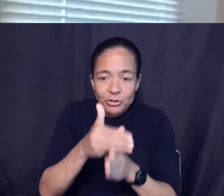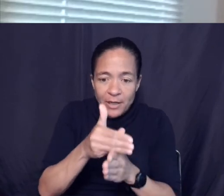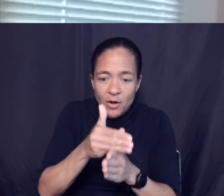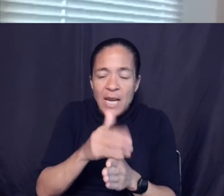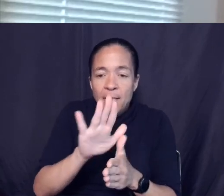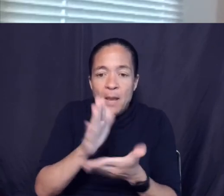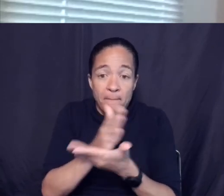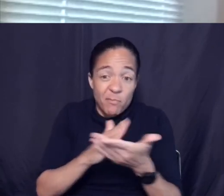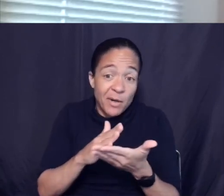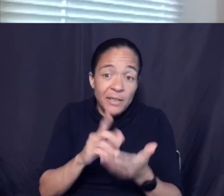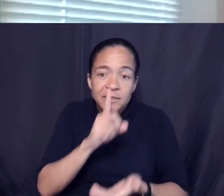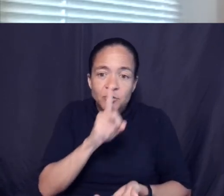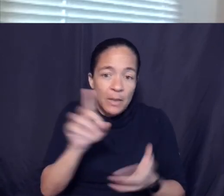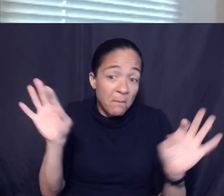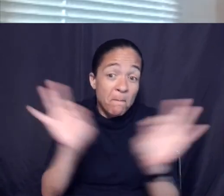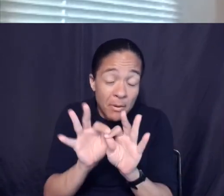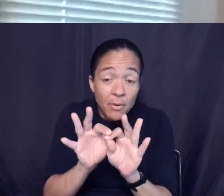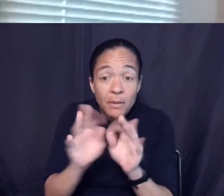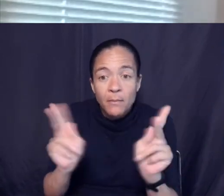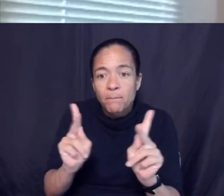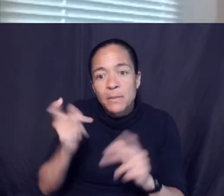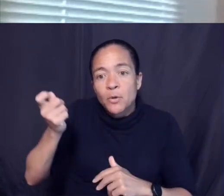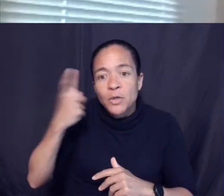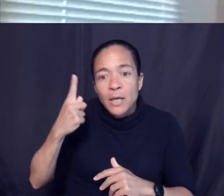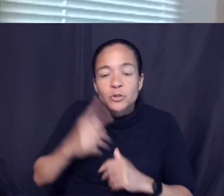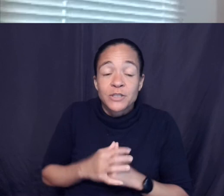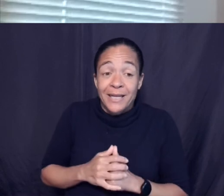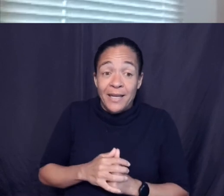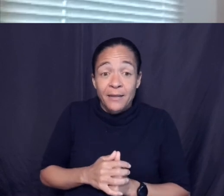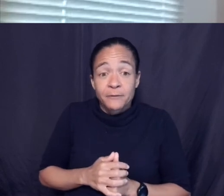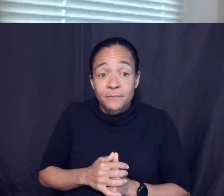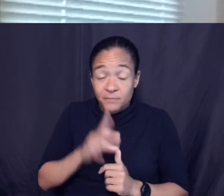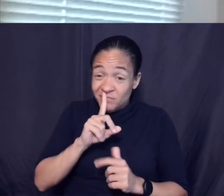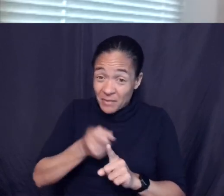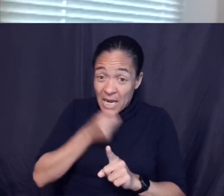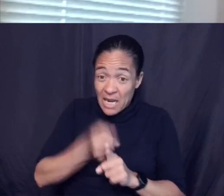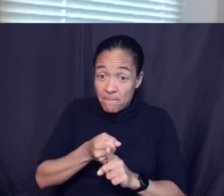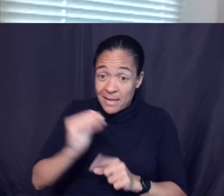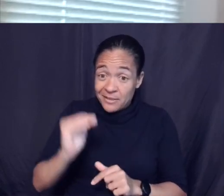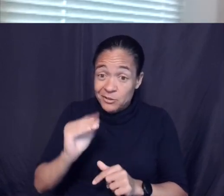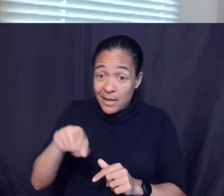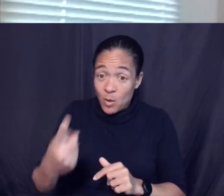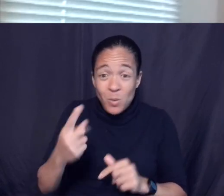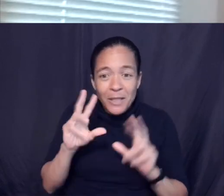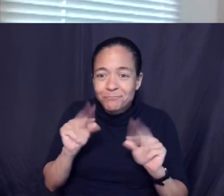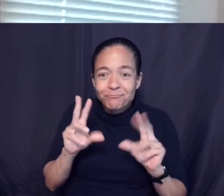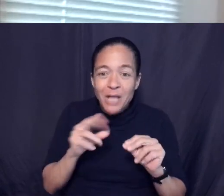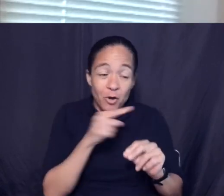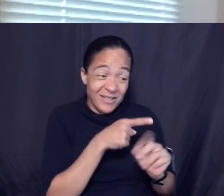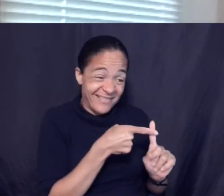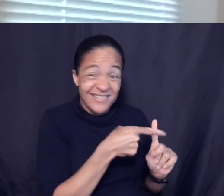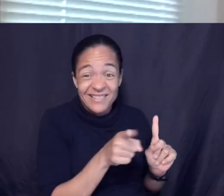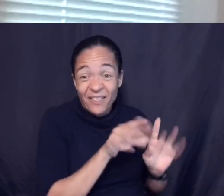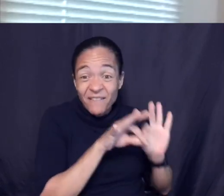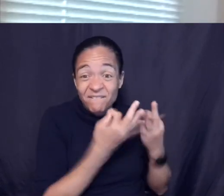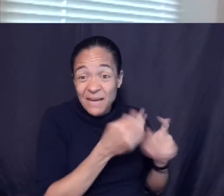so much for sharing that piece of it, because it's really important for people to understand that this doesn't just impact the child, this impacts the whole